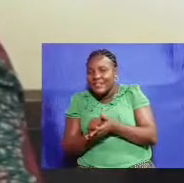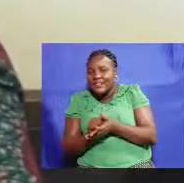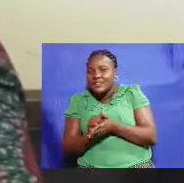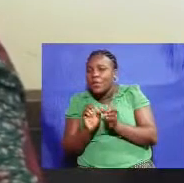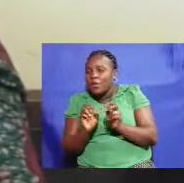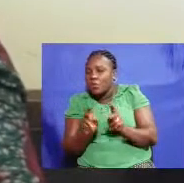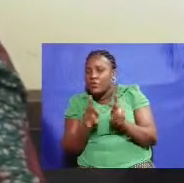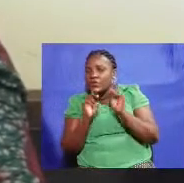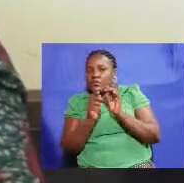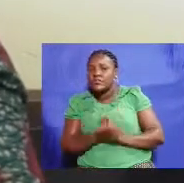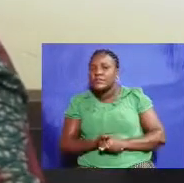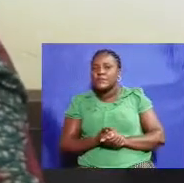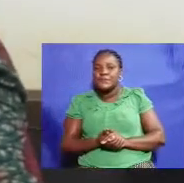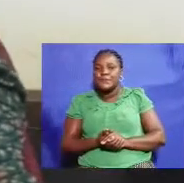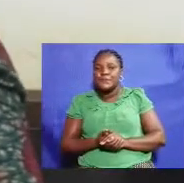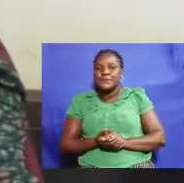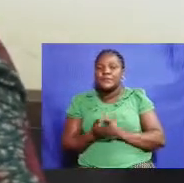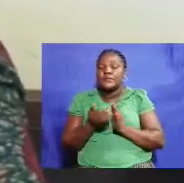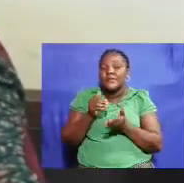exposure and